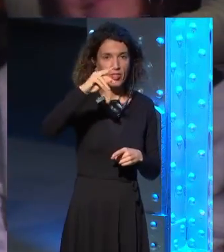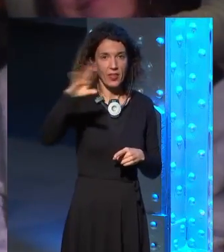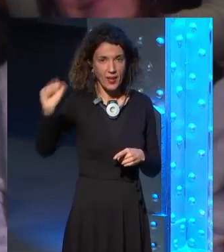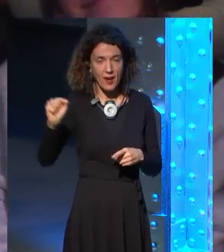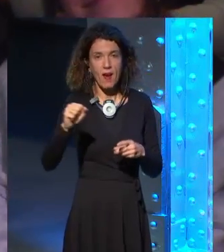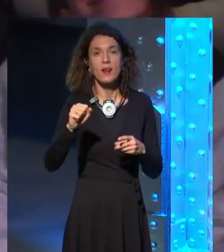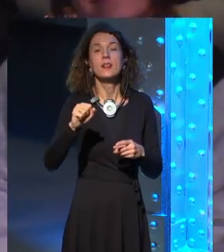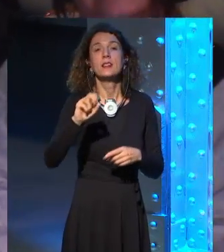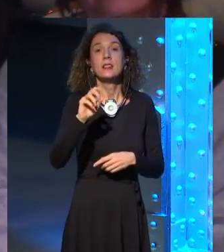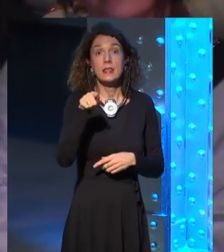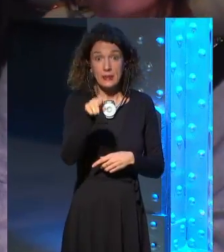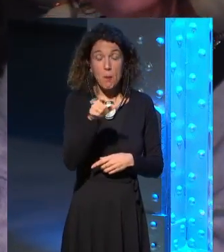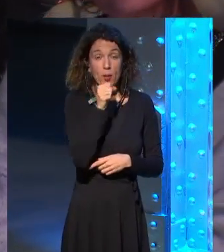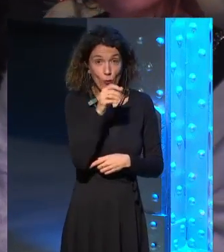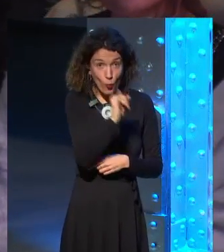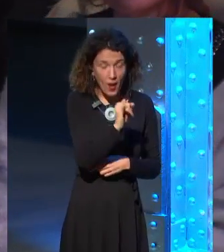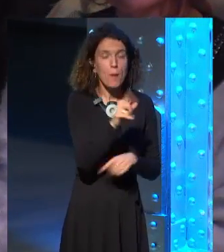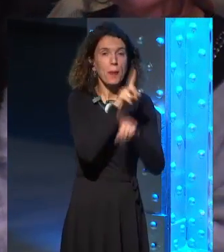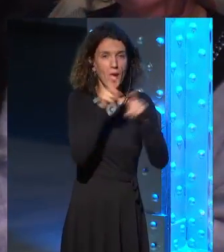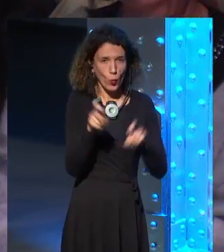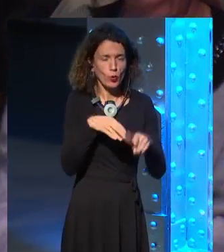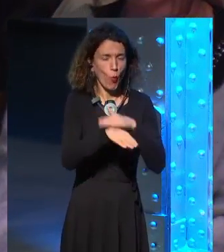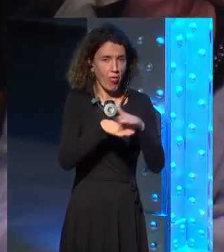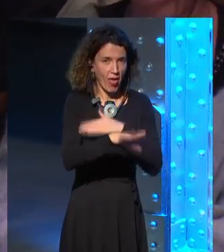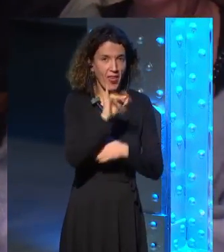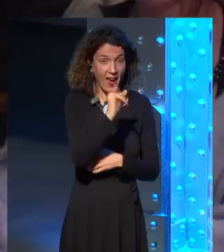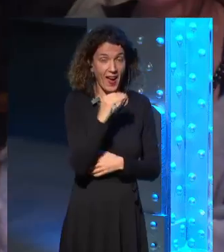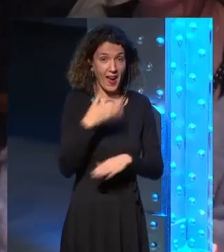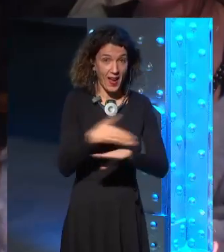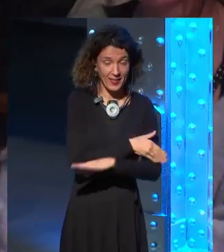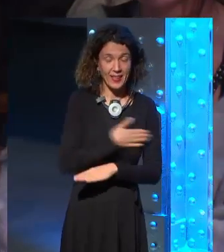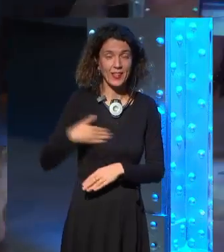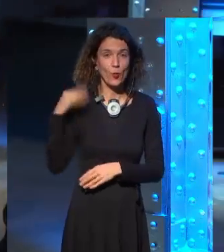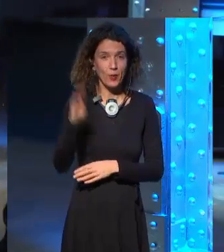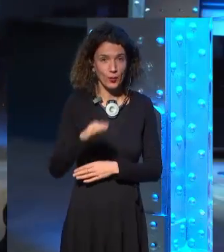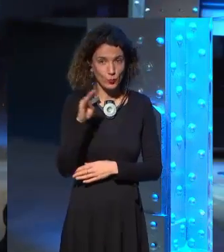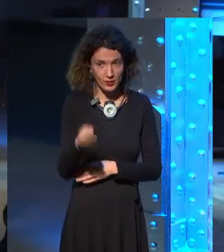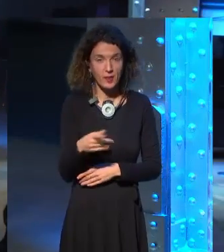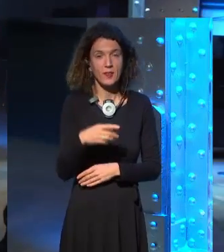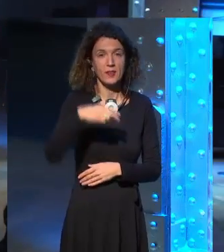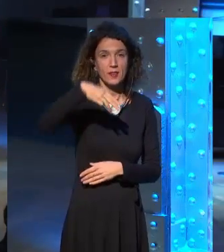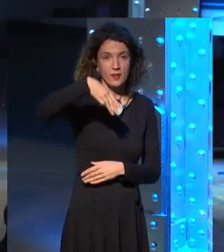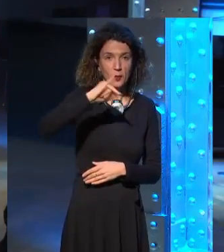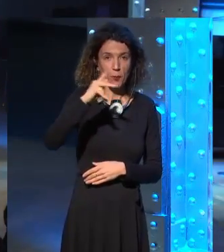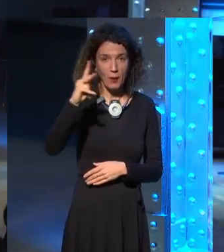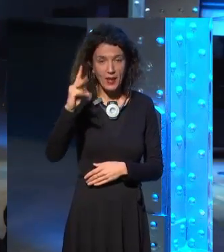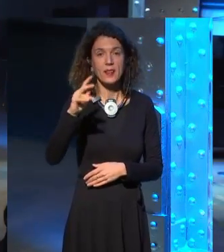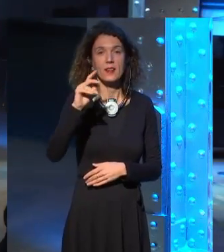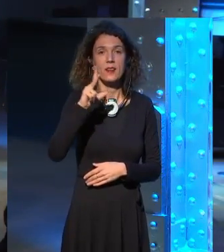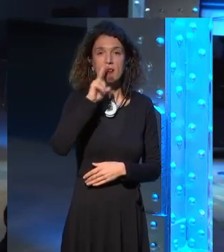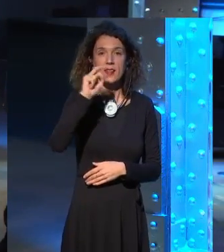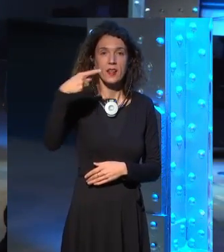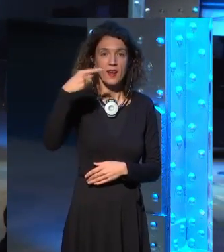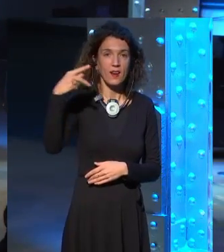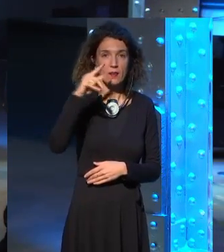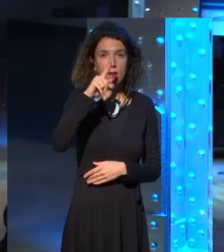our Tuesday guests. They have their microphones at hand, and I'm sure they have several questions to ask. But before that,